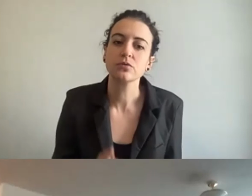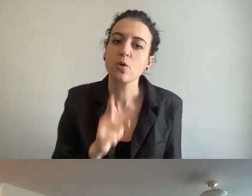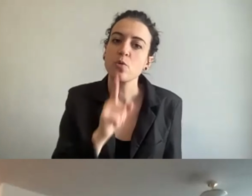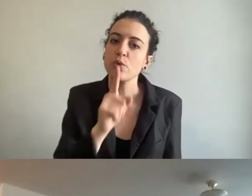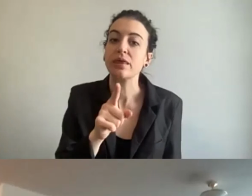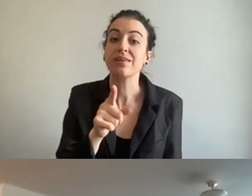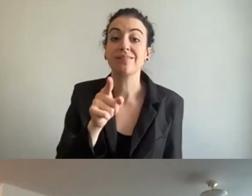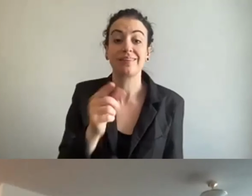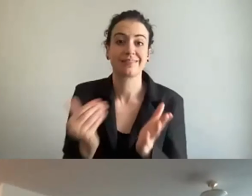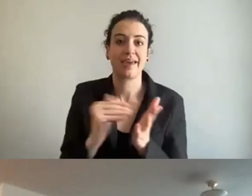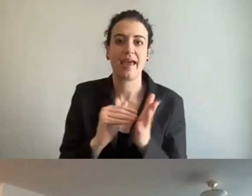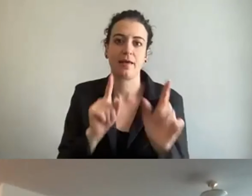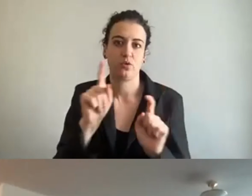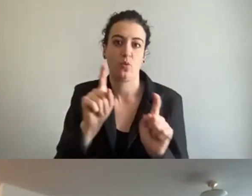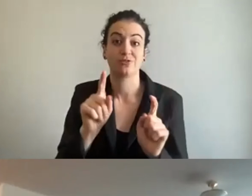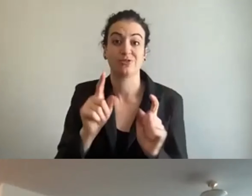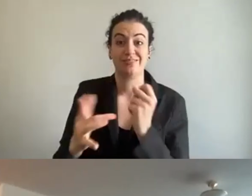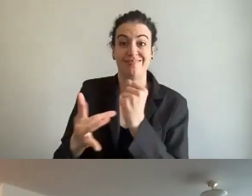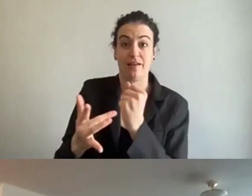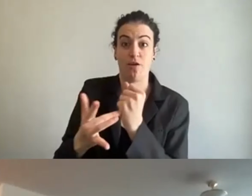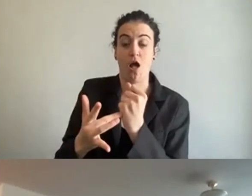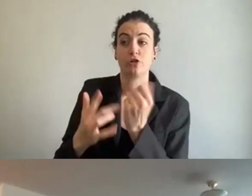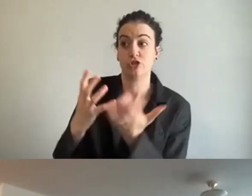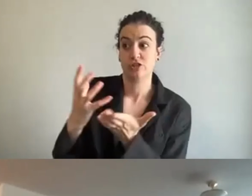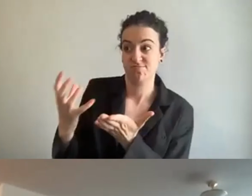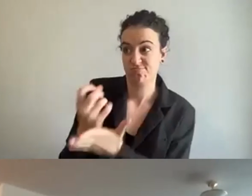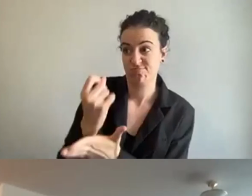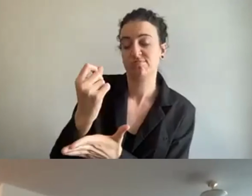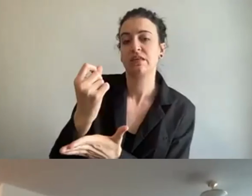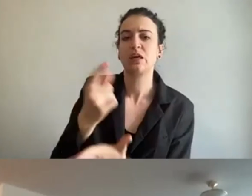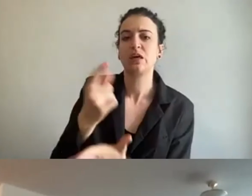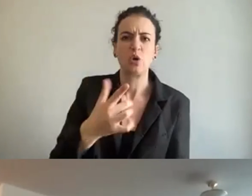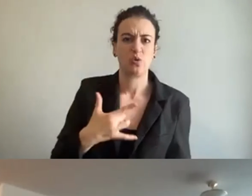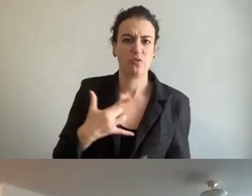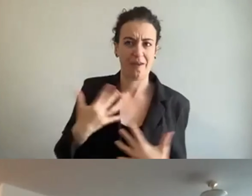fears do you have about using supportive technology in your life?